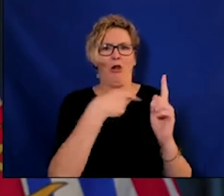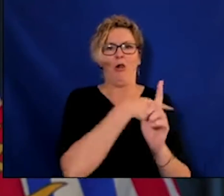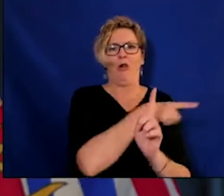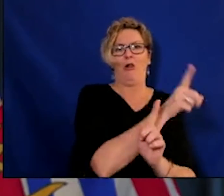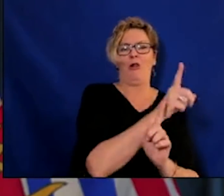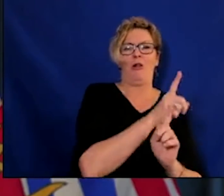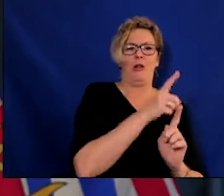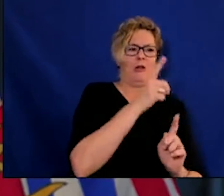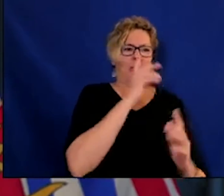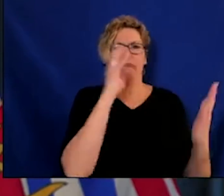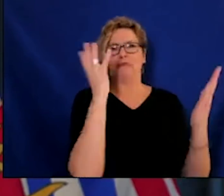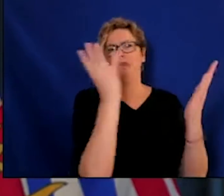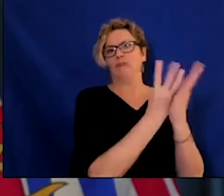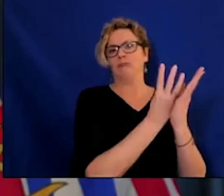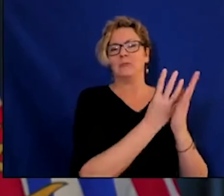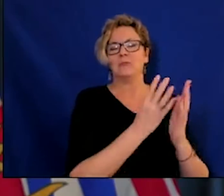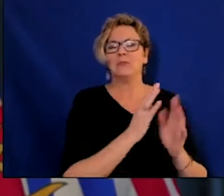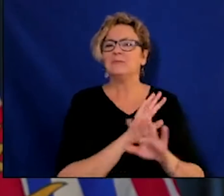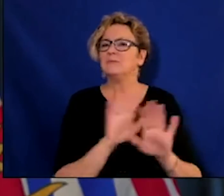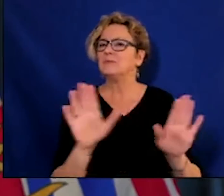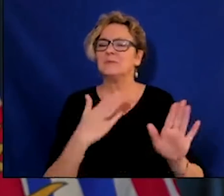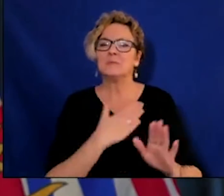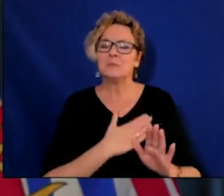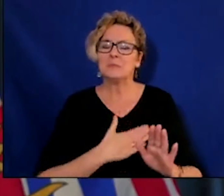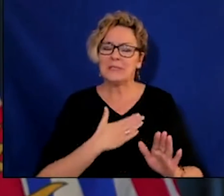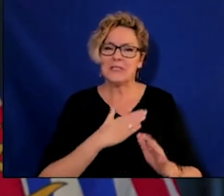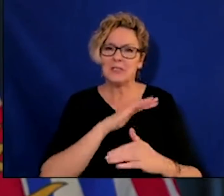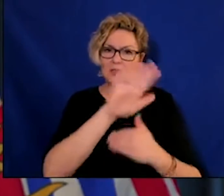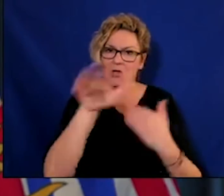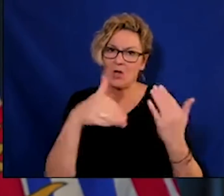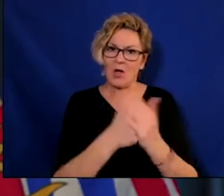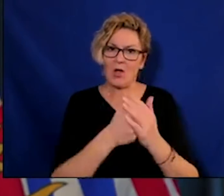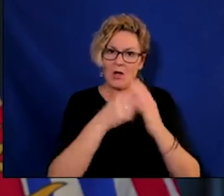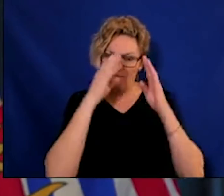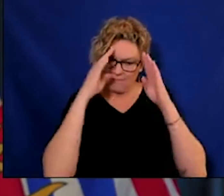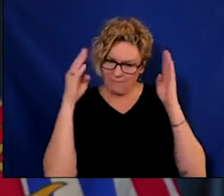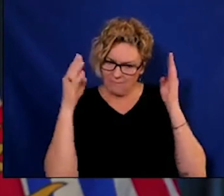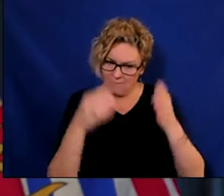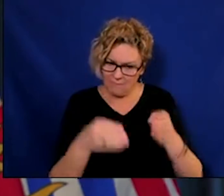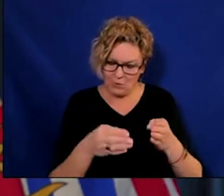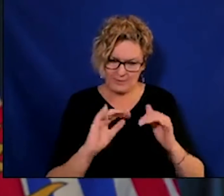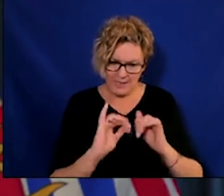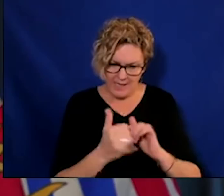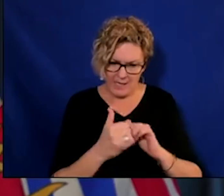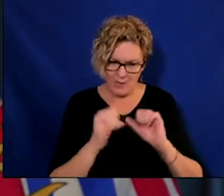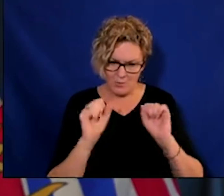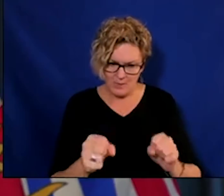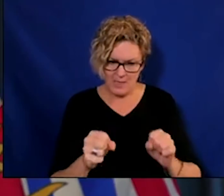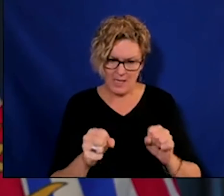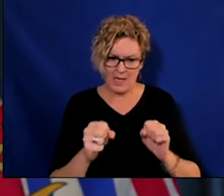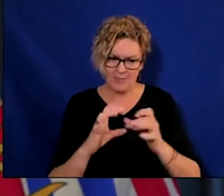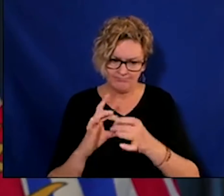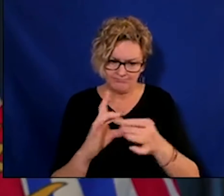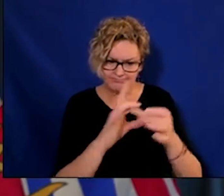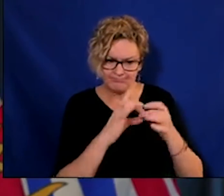put, we all need to focus on making a difference today.